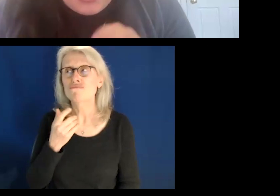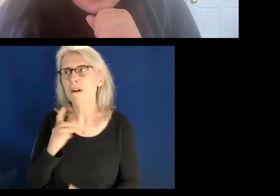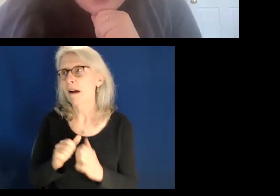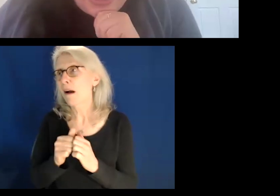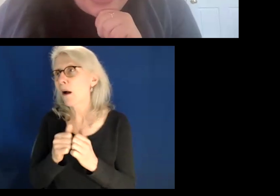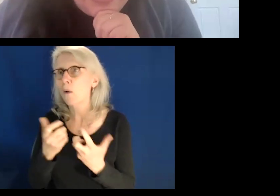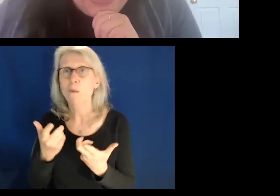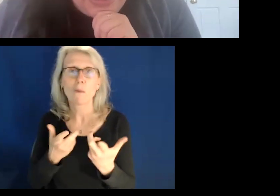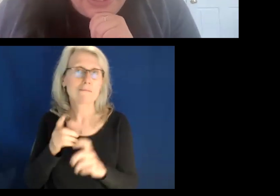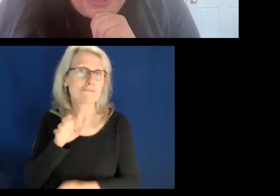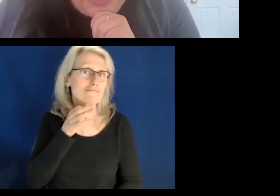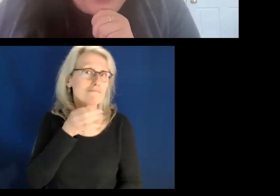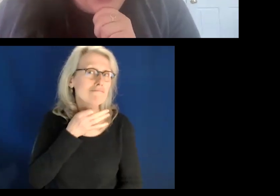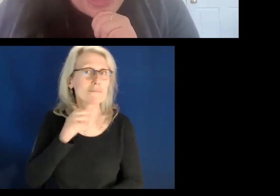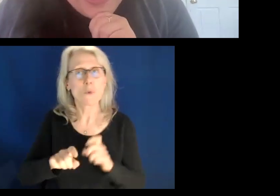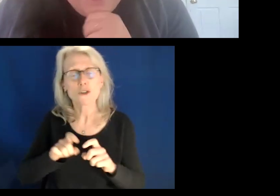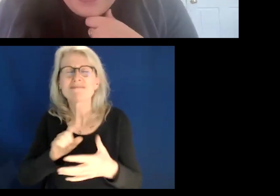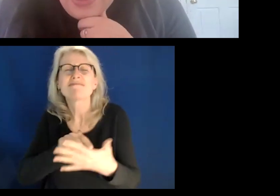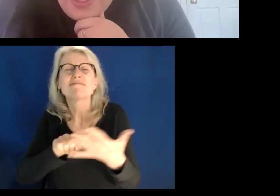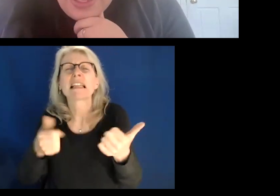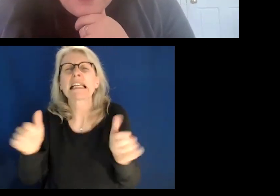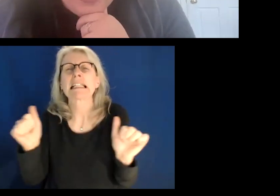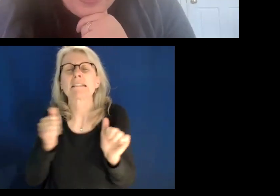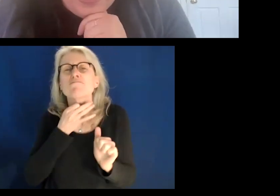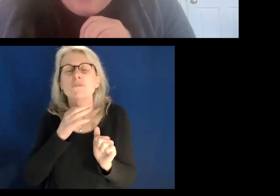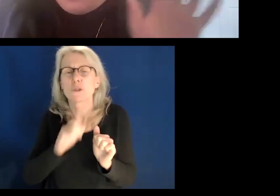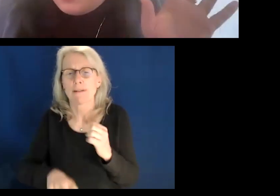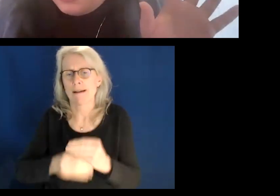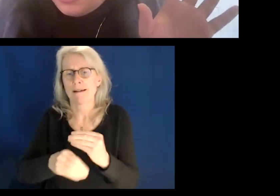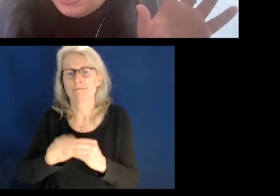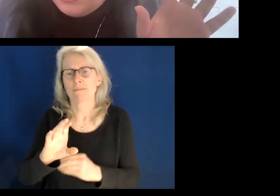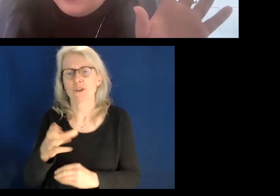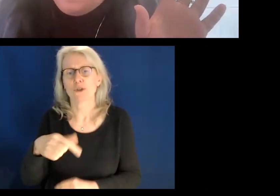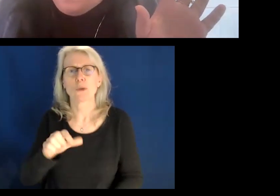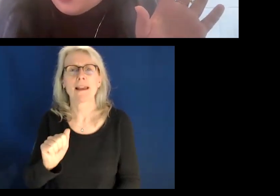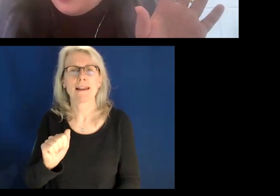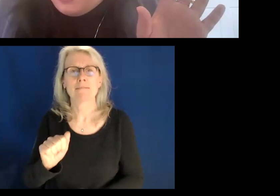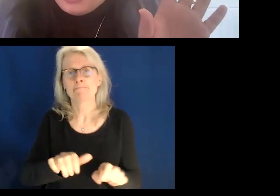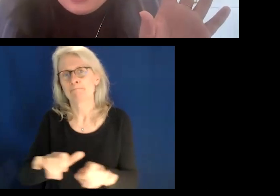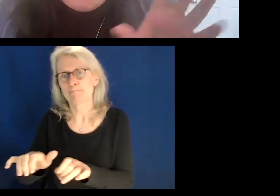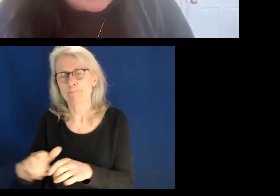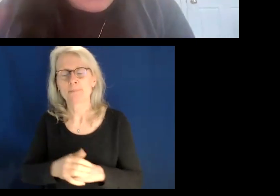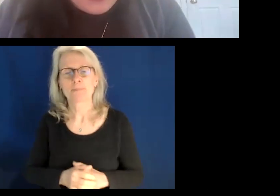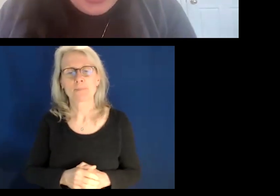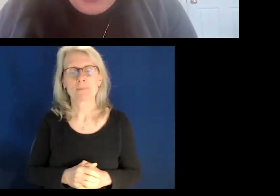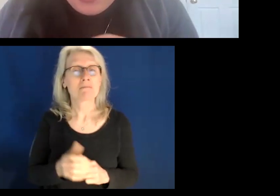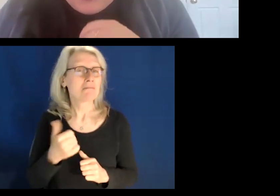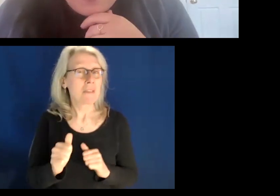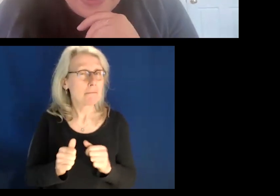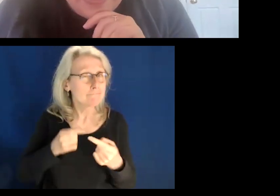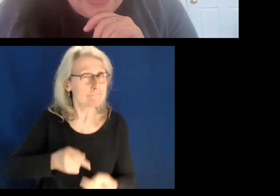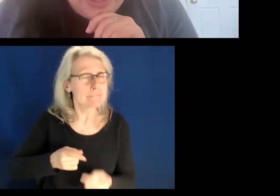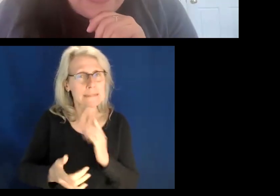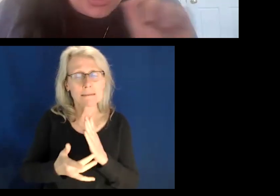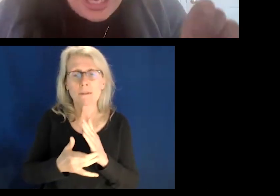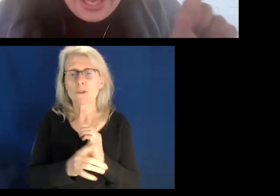conversation, you can do that in the Q&A chat. And if you have any technical issues, you can also